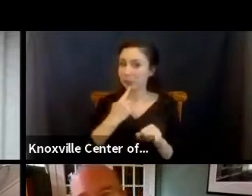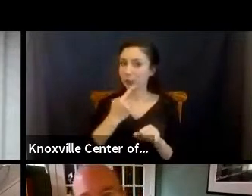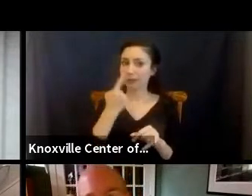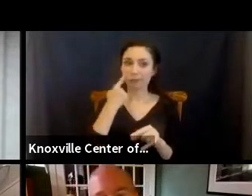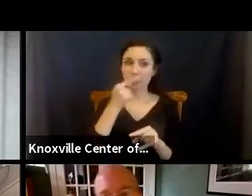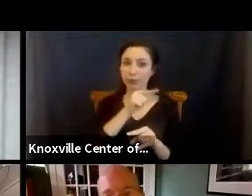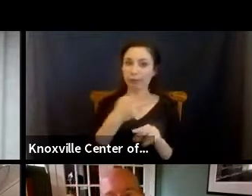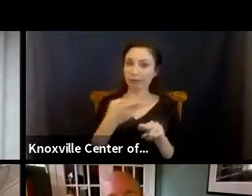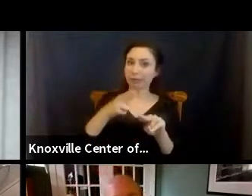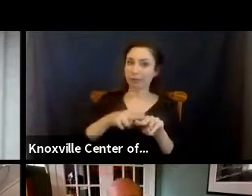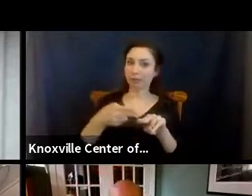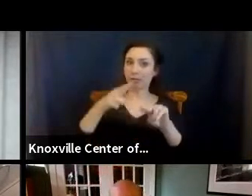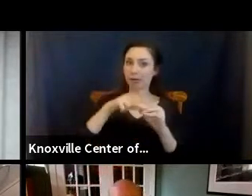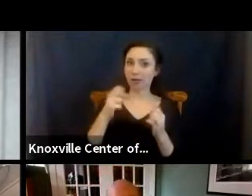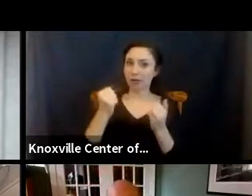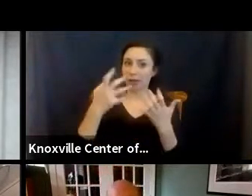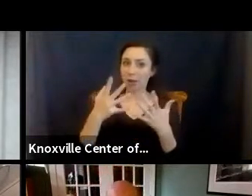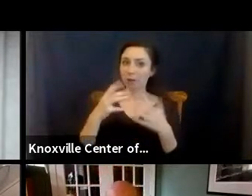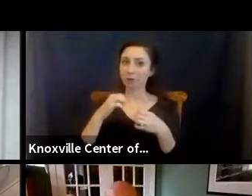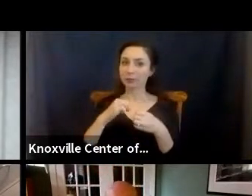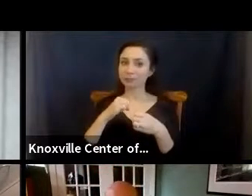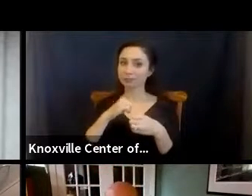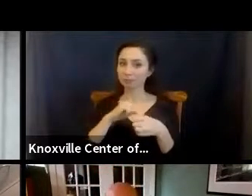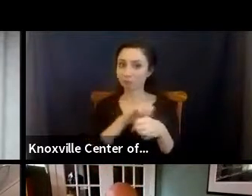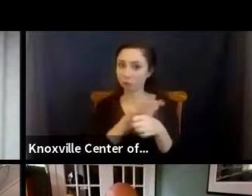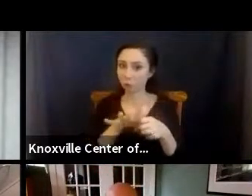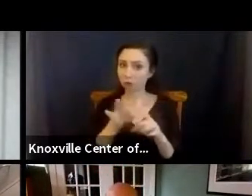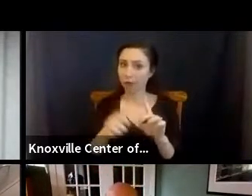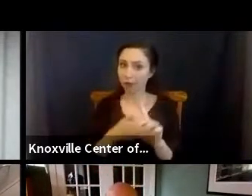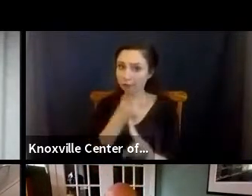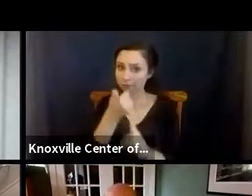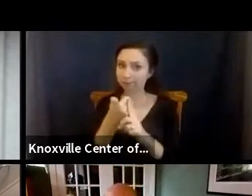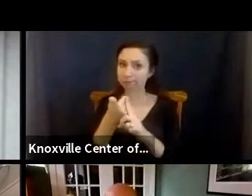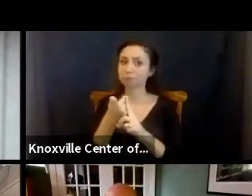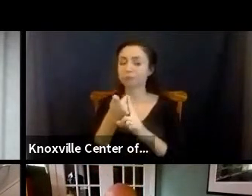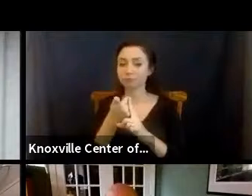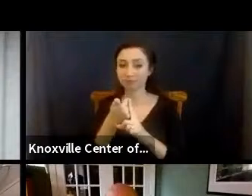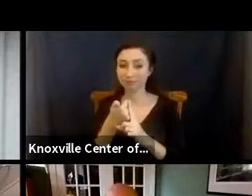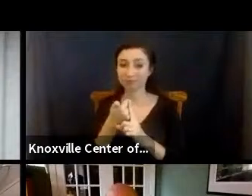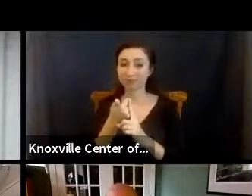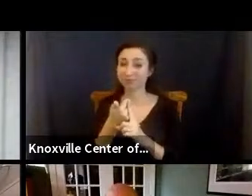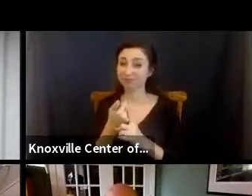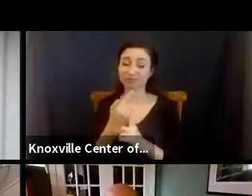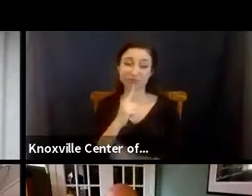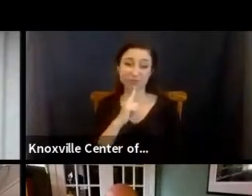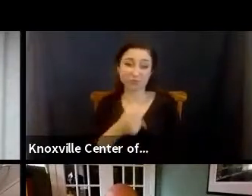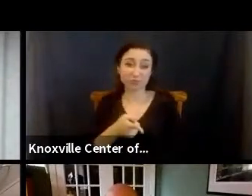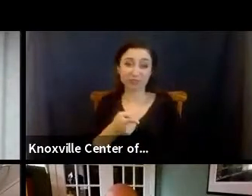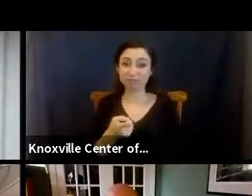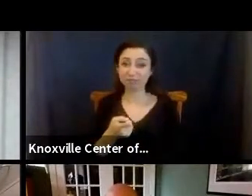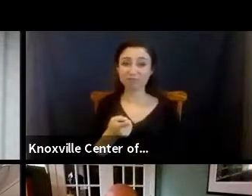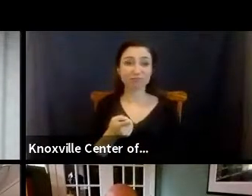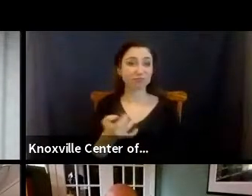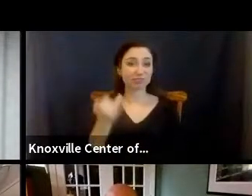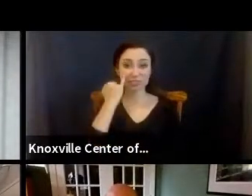right now. And so the reality is that if they don't get this under control,